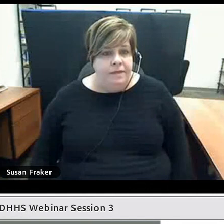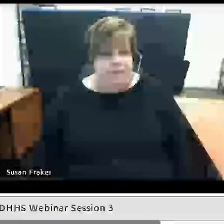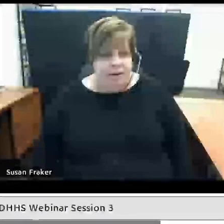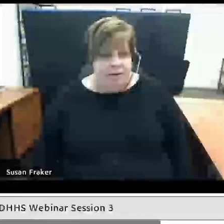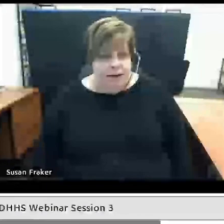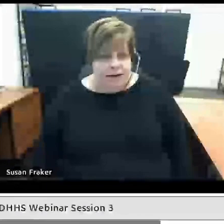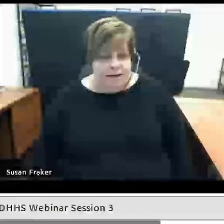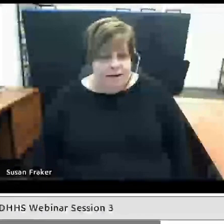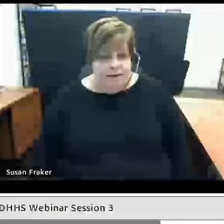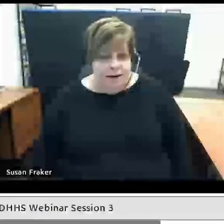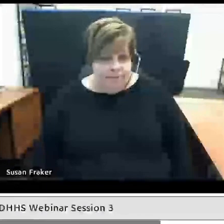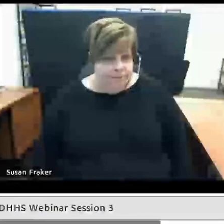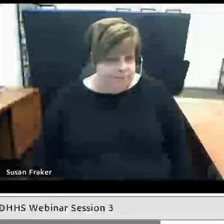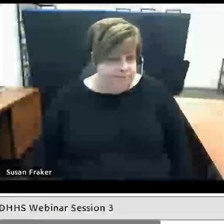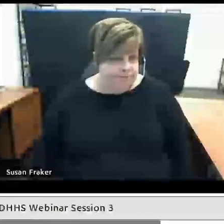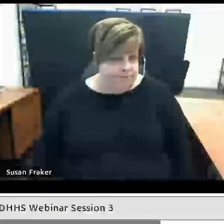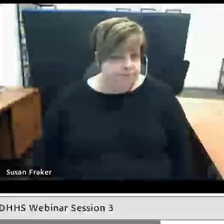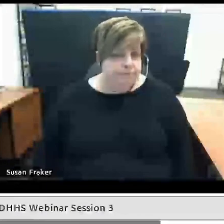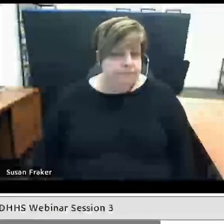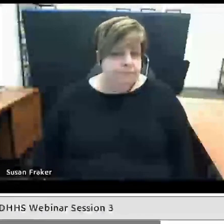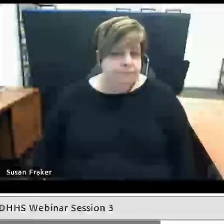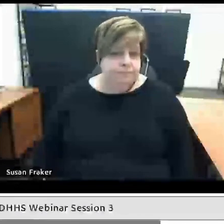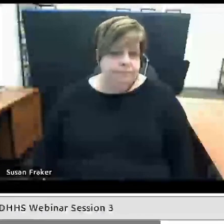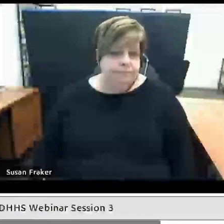I think I'm going to give it back to Deb now.